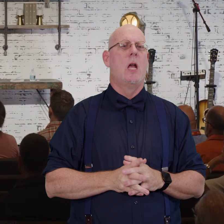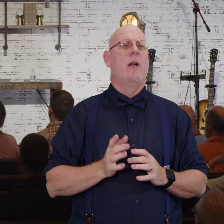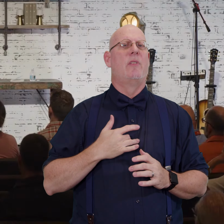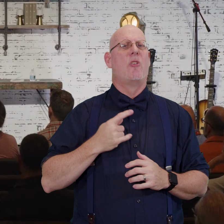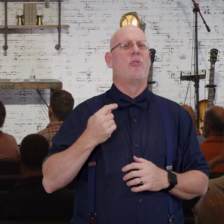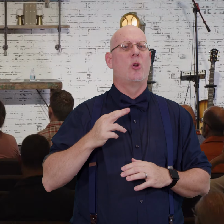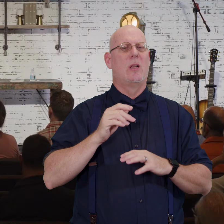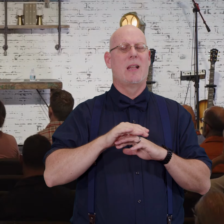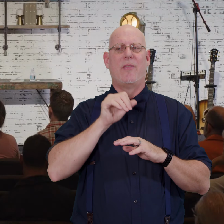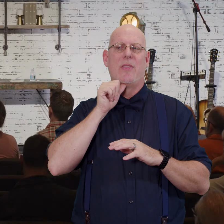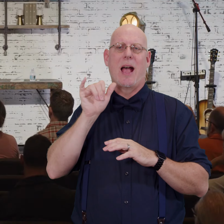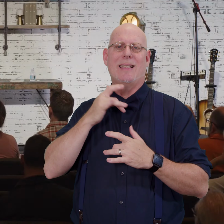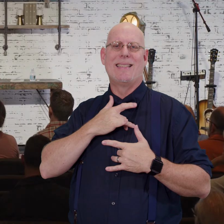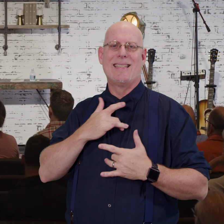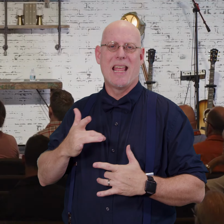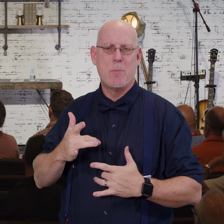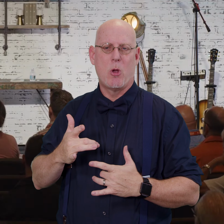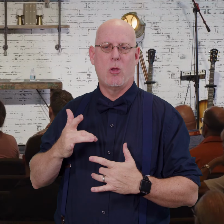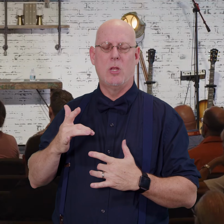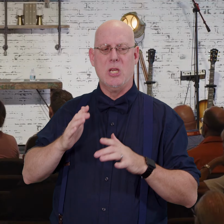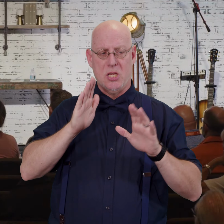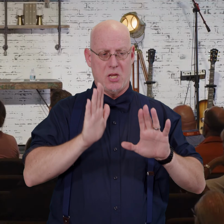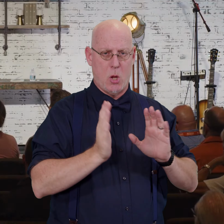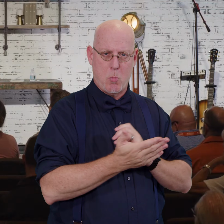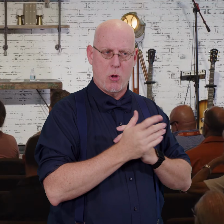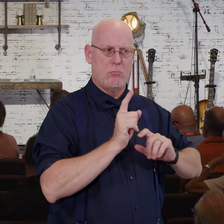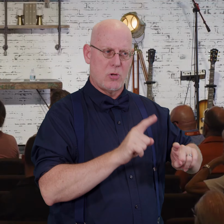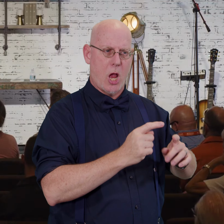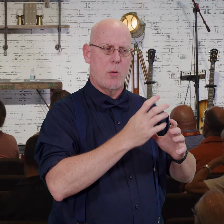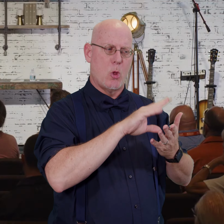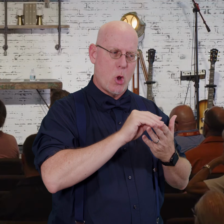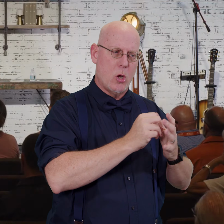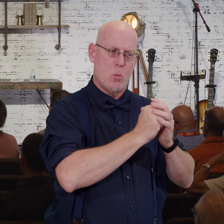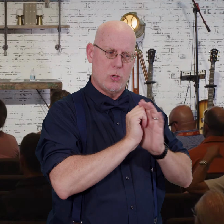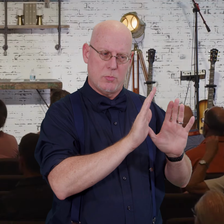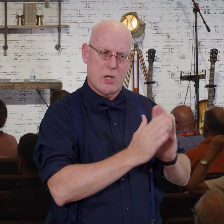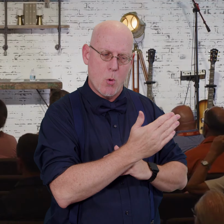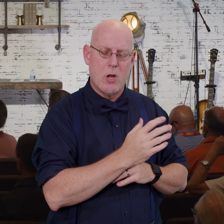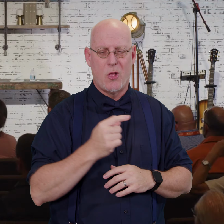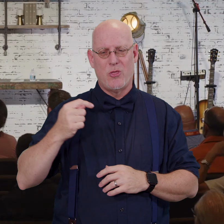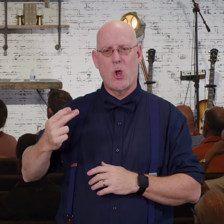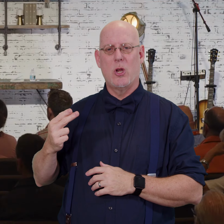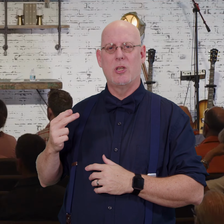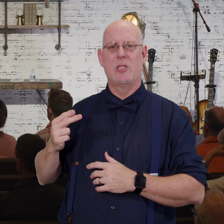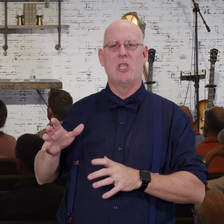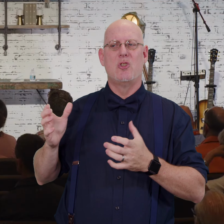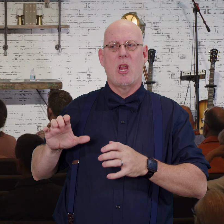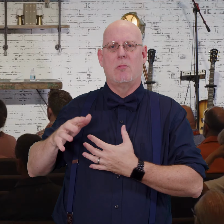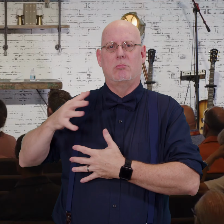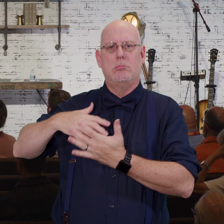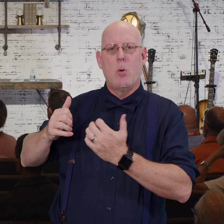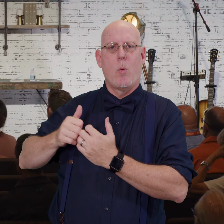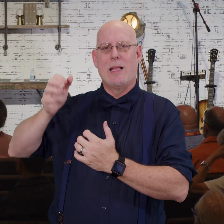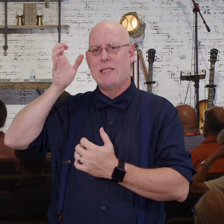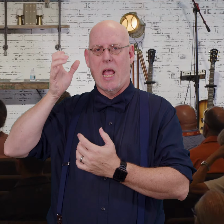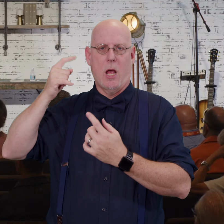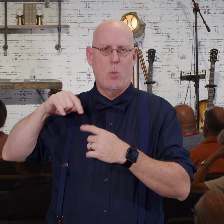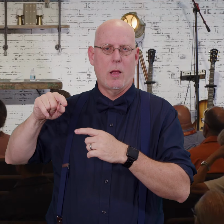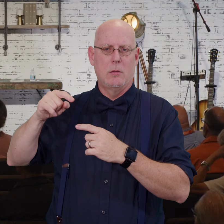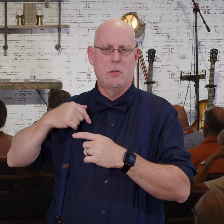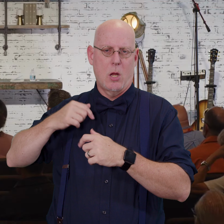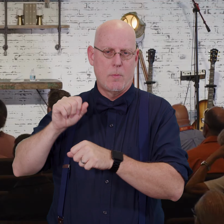feel like Thursday is not like typically they're Sunday morning people, they come, they learn and worship, and Thursday is a chance to be with dad.